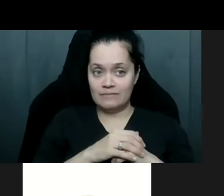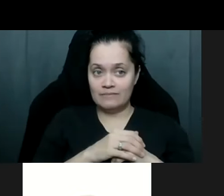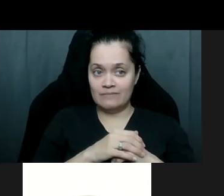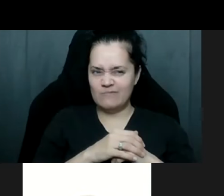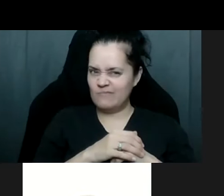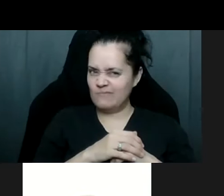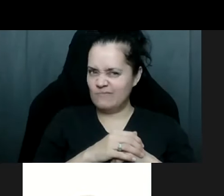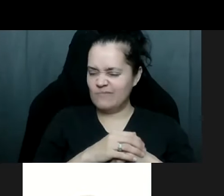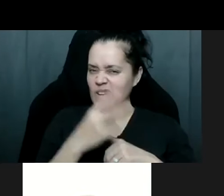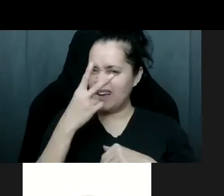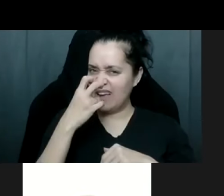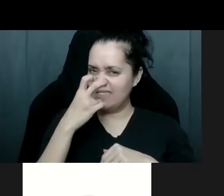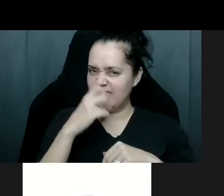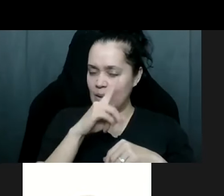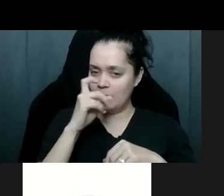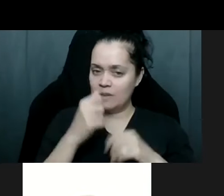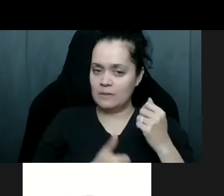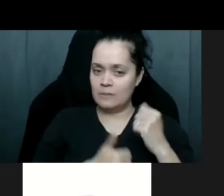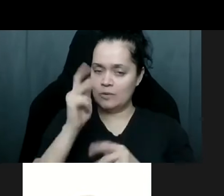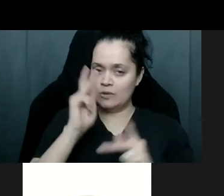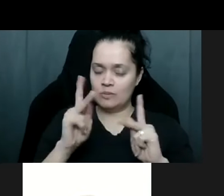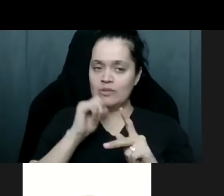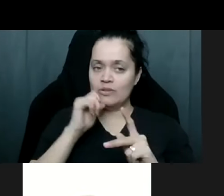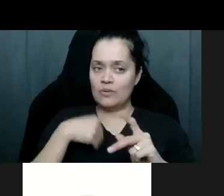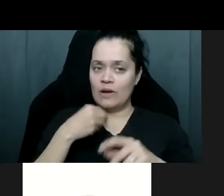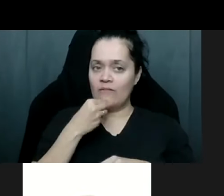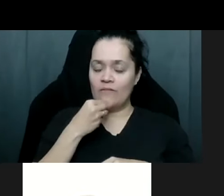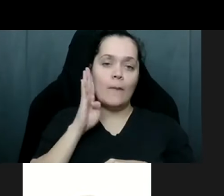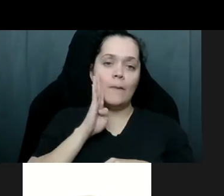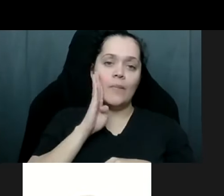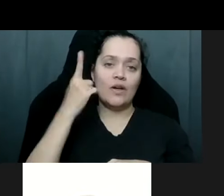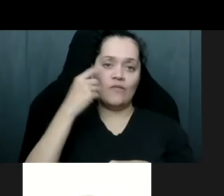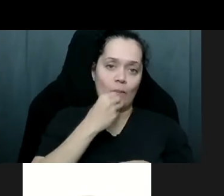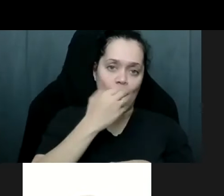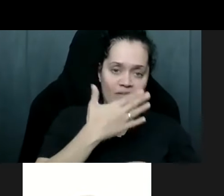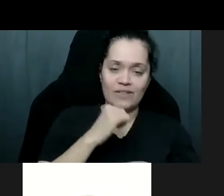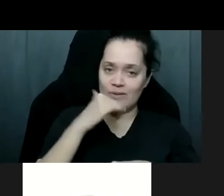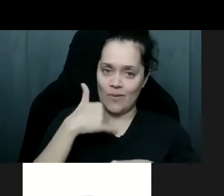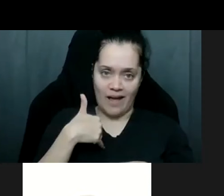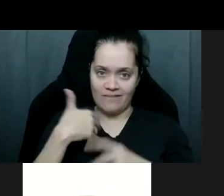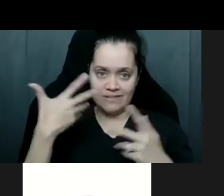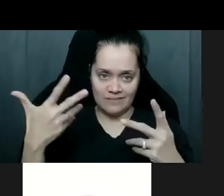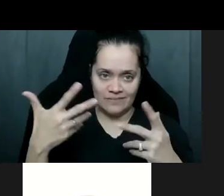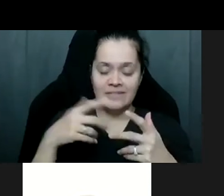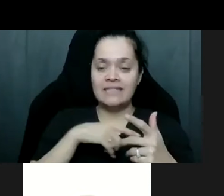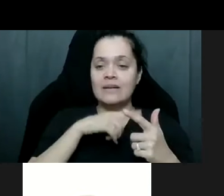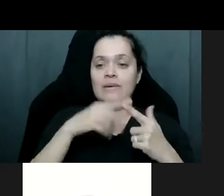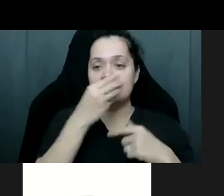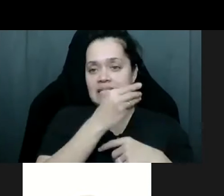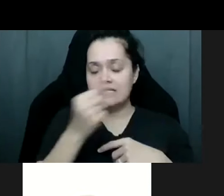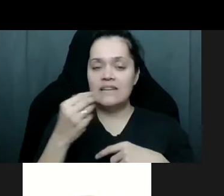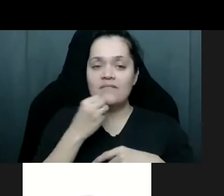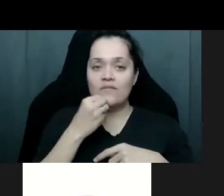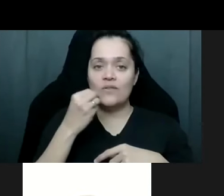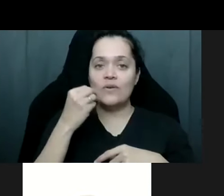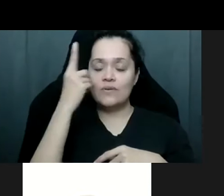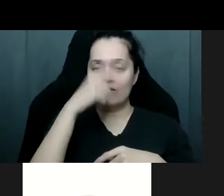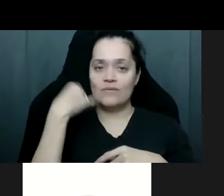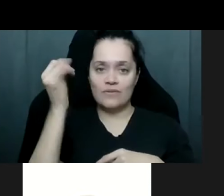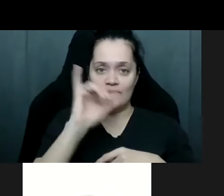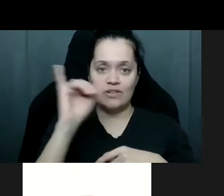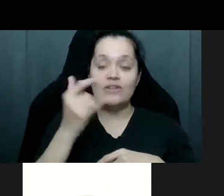I doubt it, because most people don't have beer for breakfast. A number of beers do look